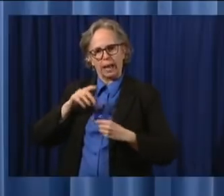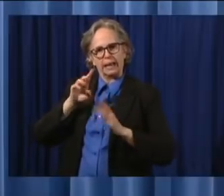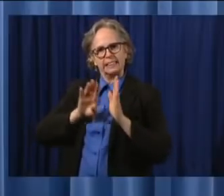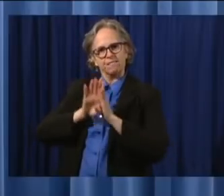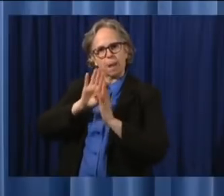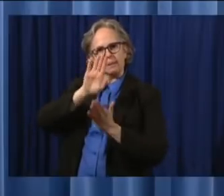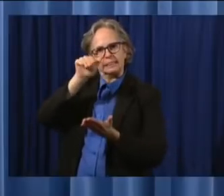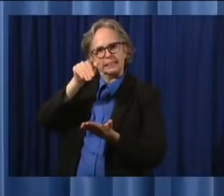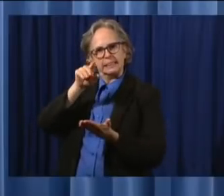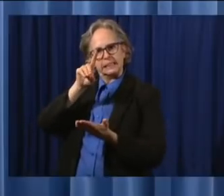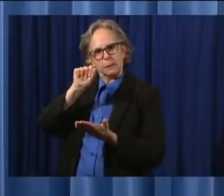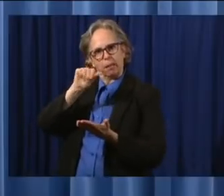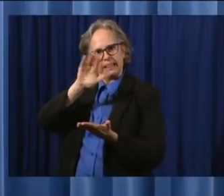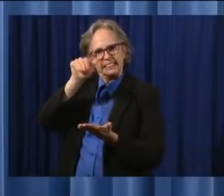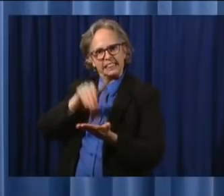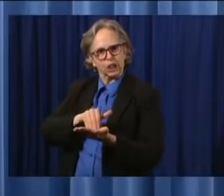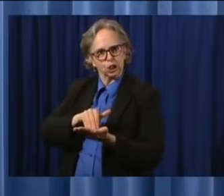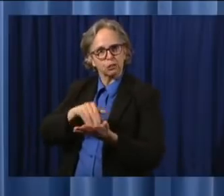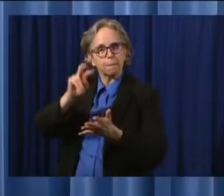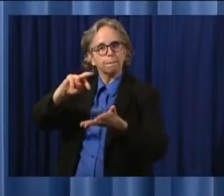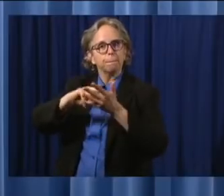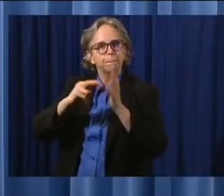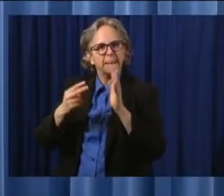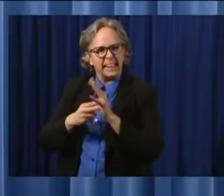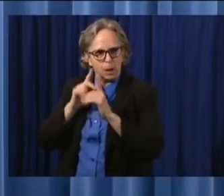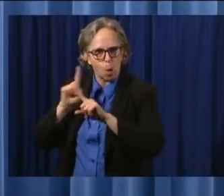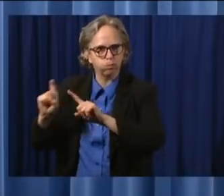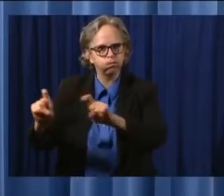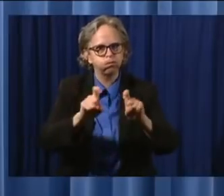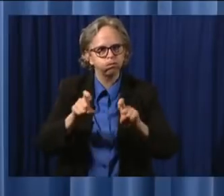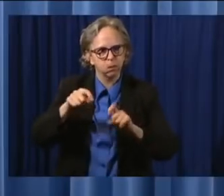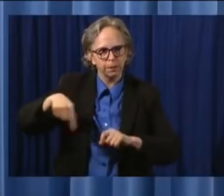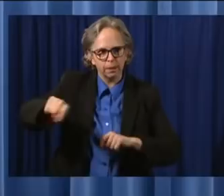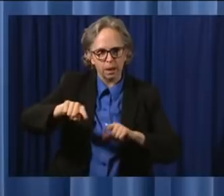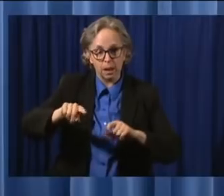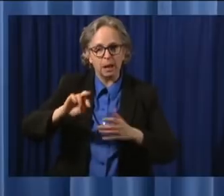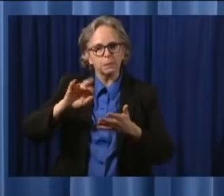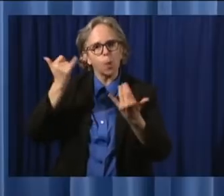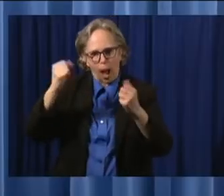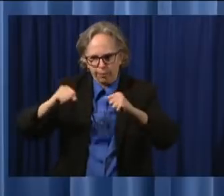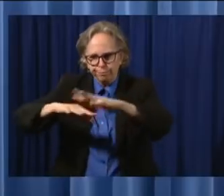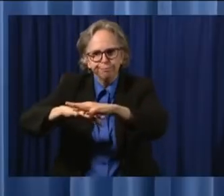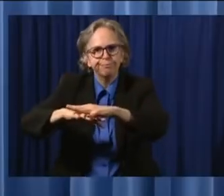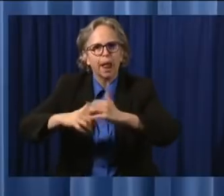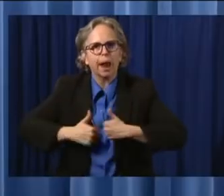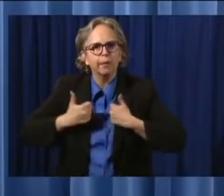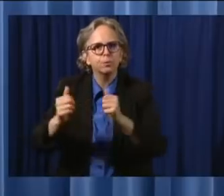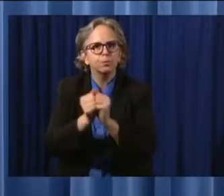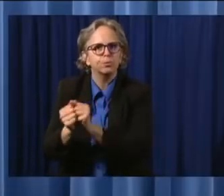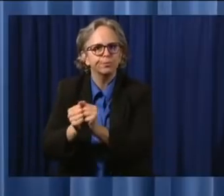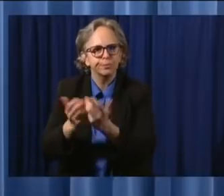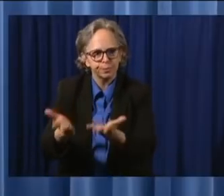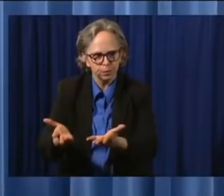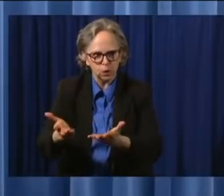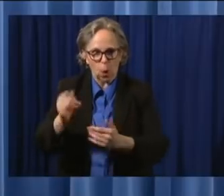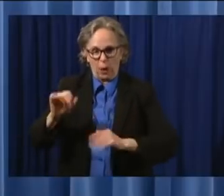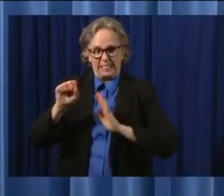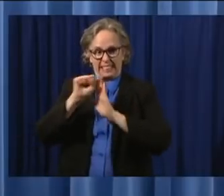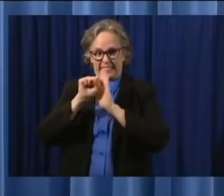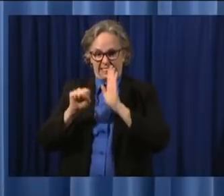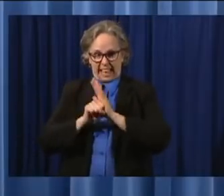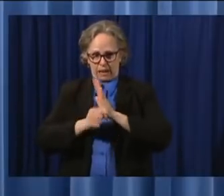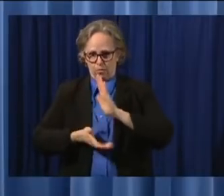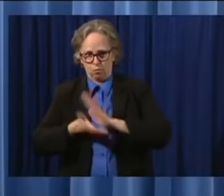settings. Again, medically trained members of the Ohio National Guard will be at the state's 8 developmental centers this week to test residents and their